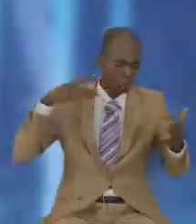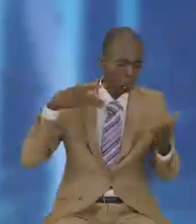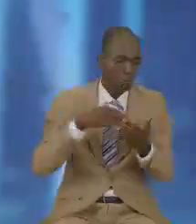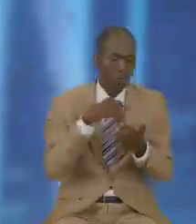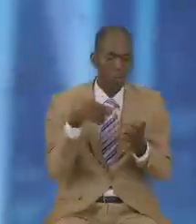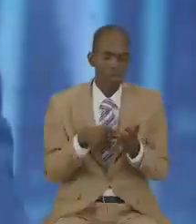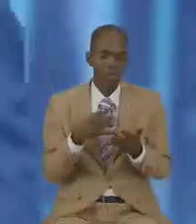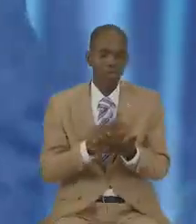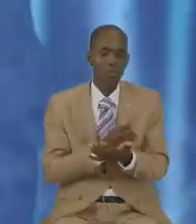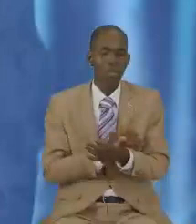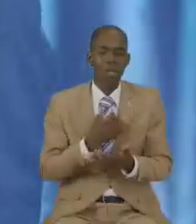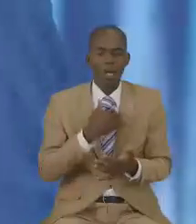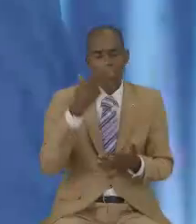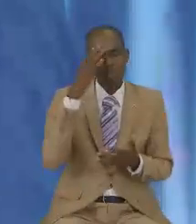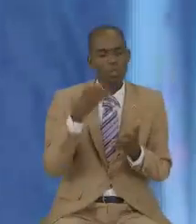I'm going to conquer